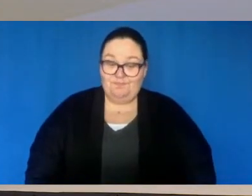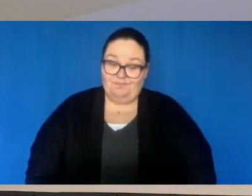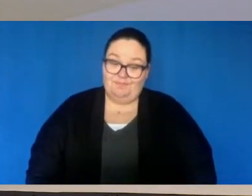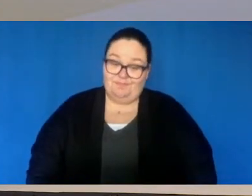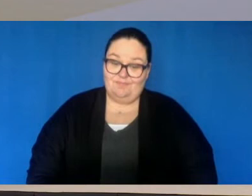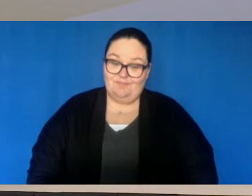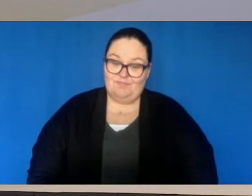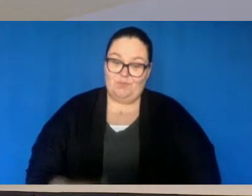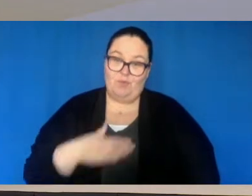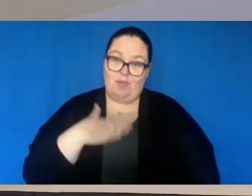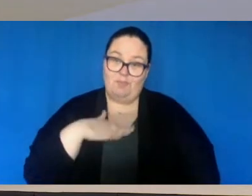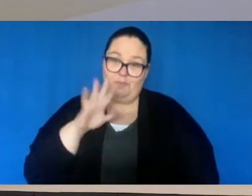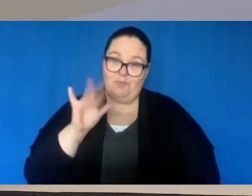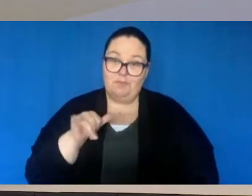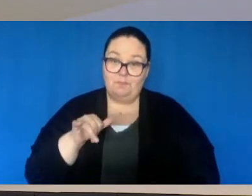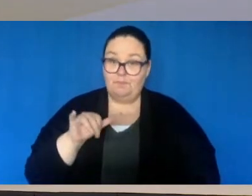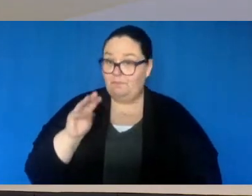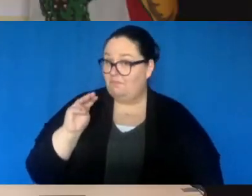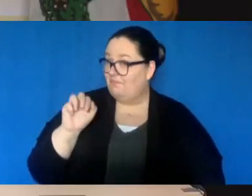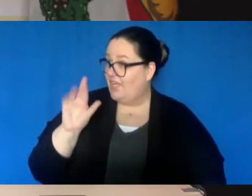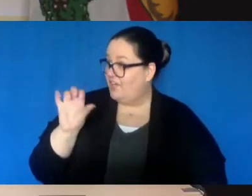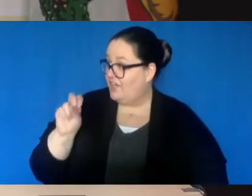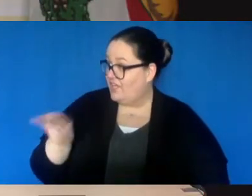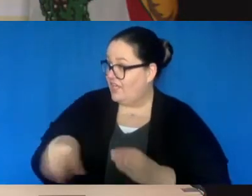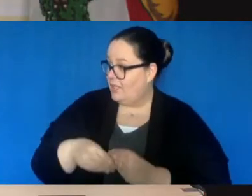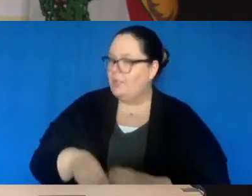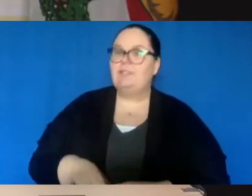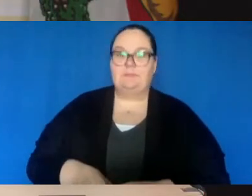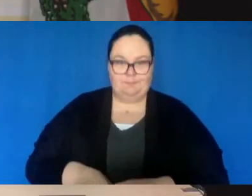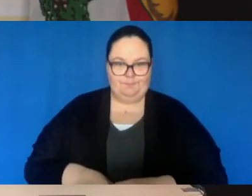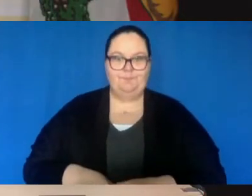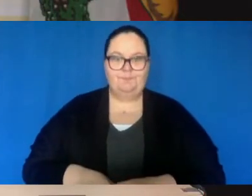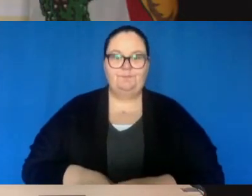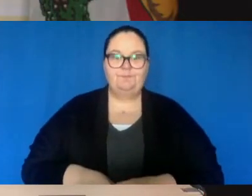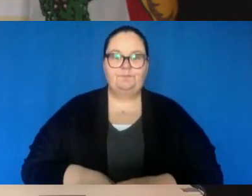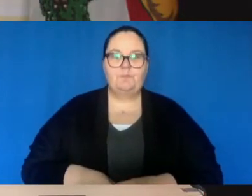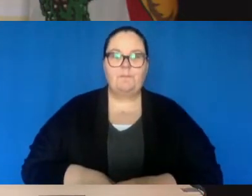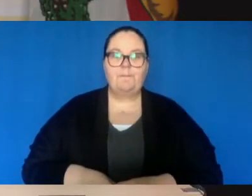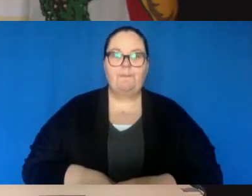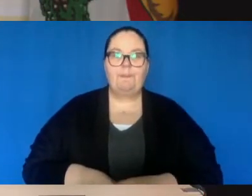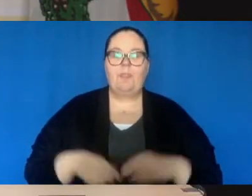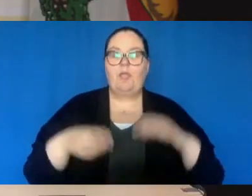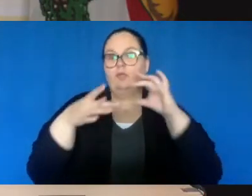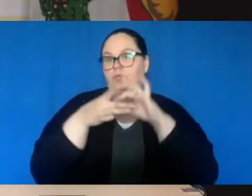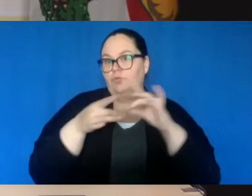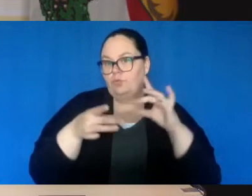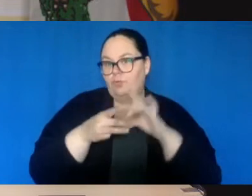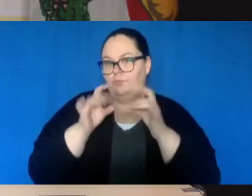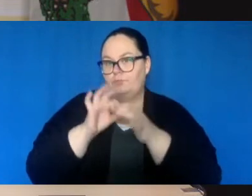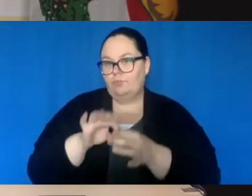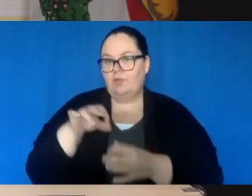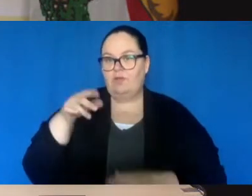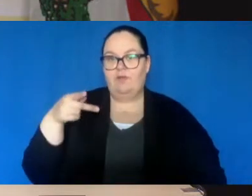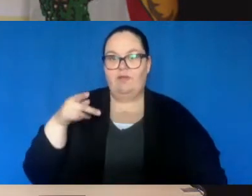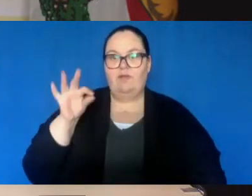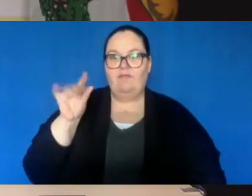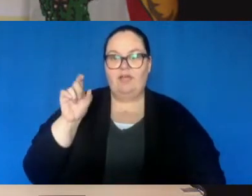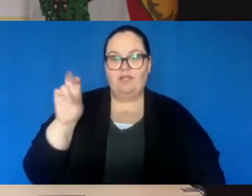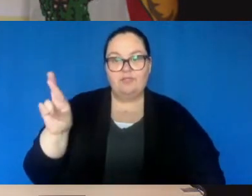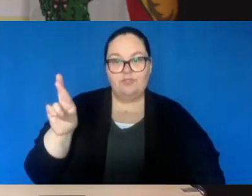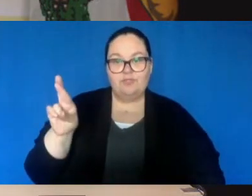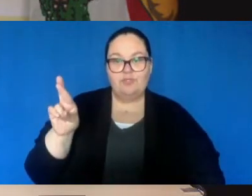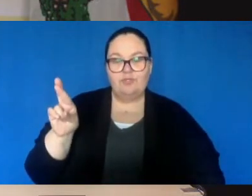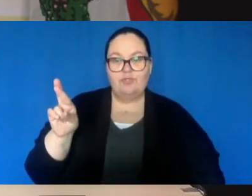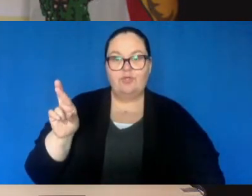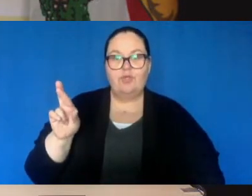news. Marion, do you want to add to that? Yeah, just a comment that it's, of course, some of the Pfizer doses will replace what we had expected